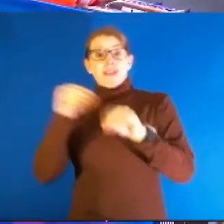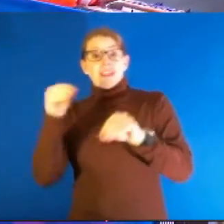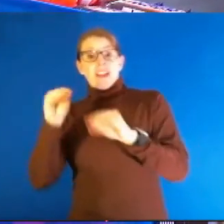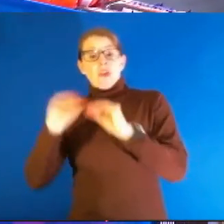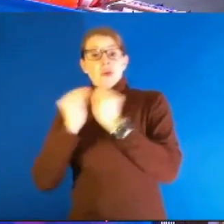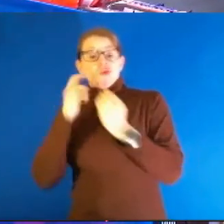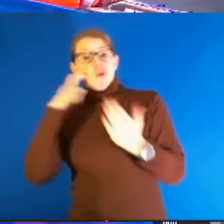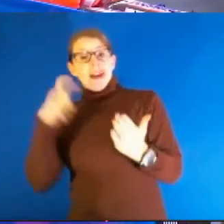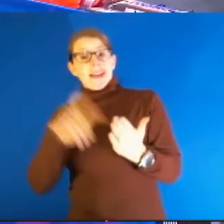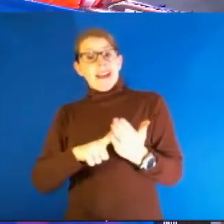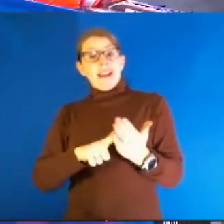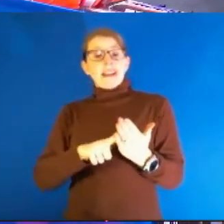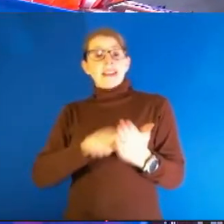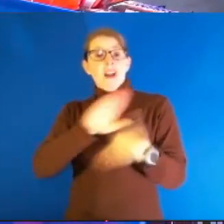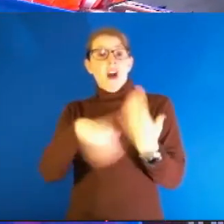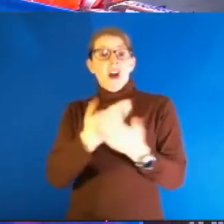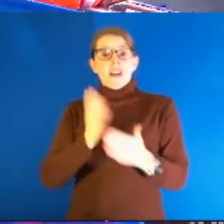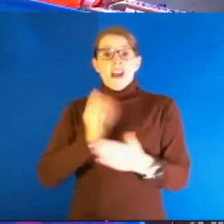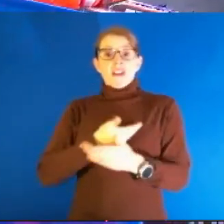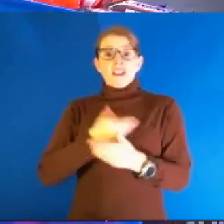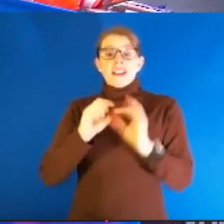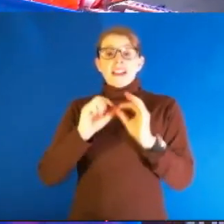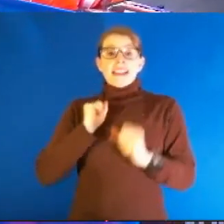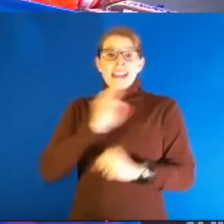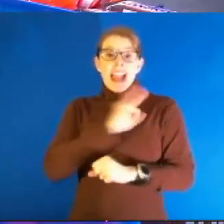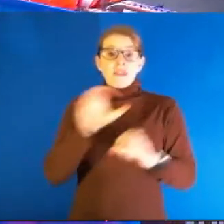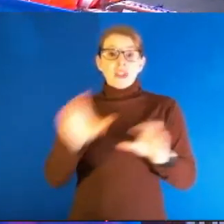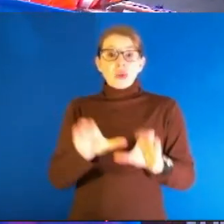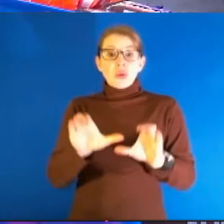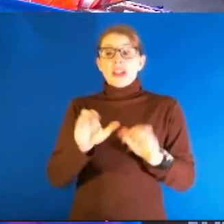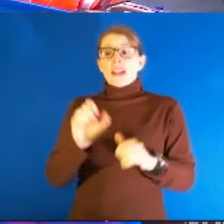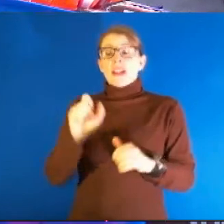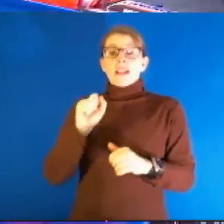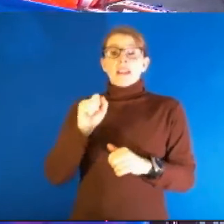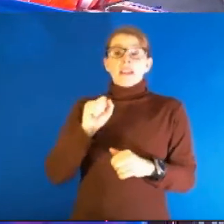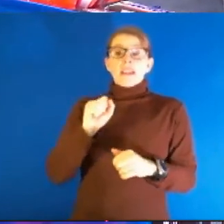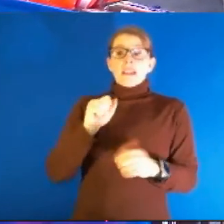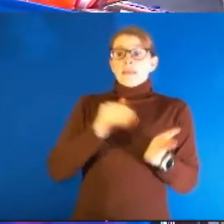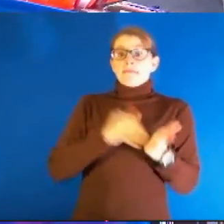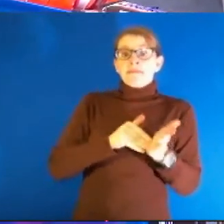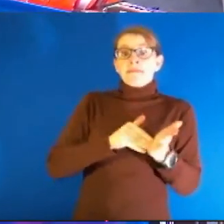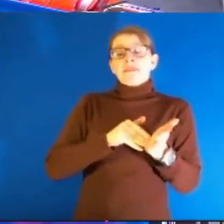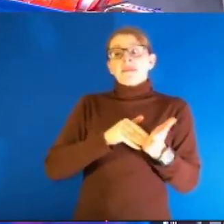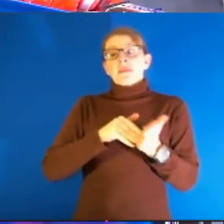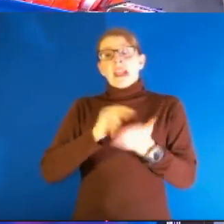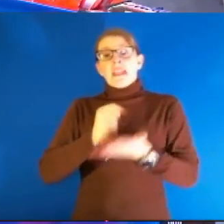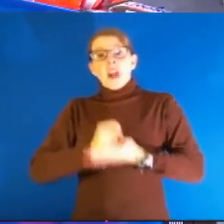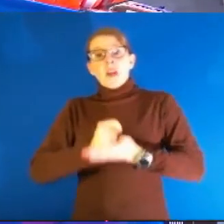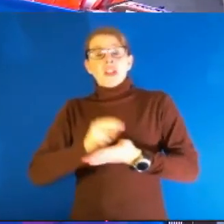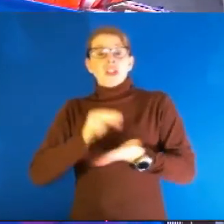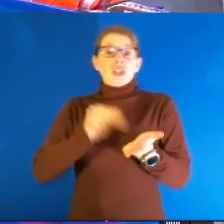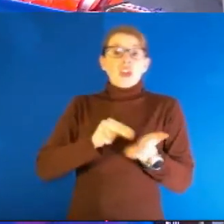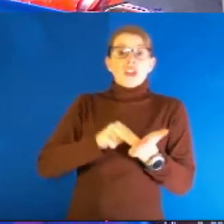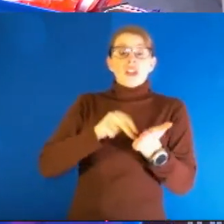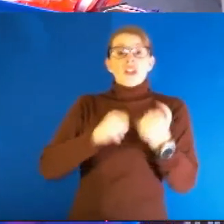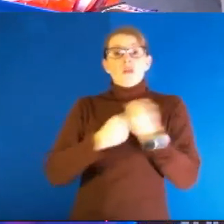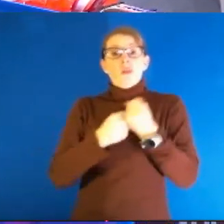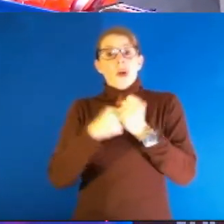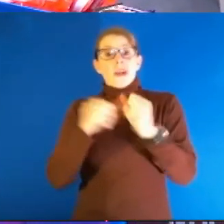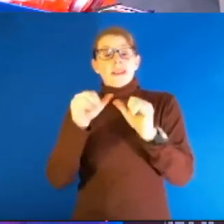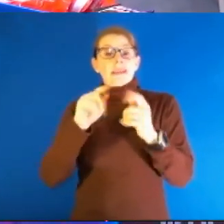recognize all that our staff are doing, our physicians and nurses and therapists and support team. They're all working really so